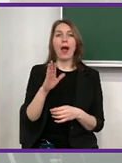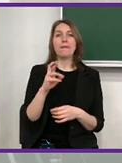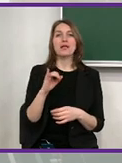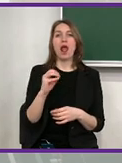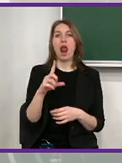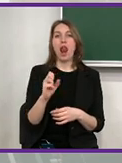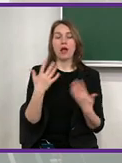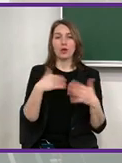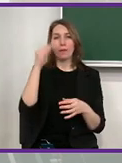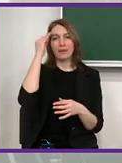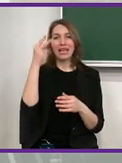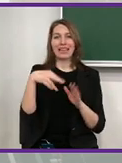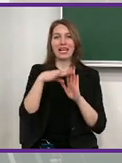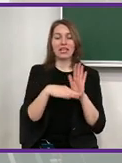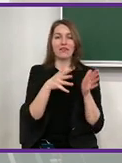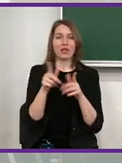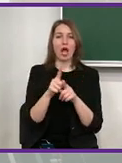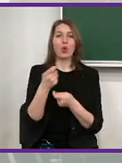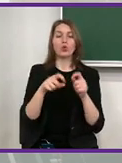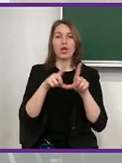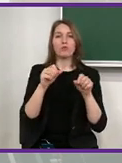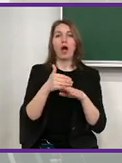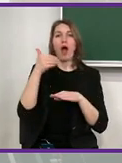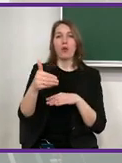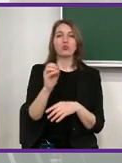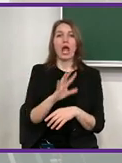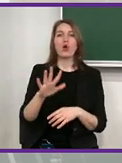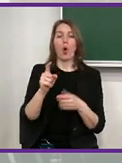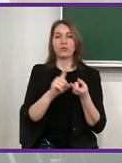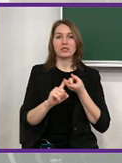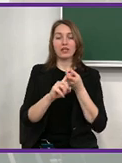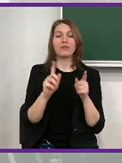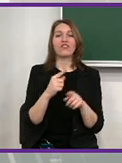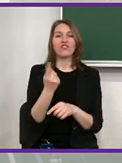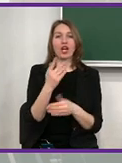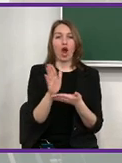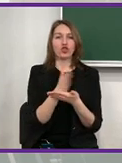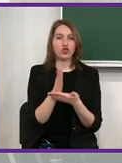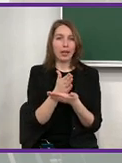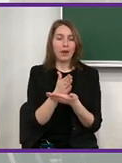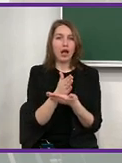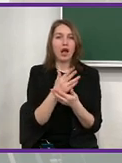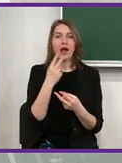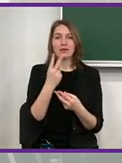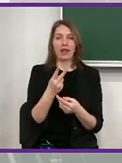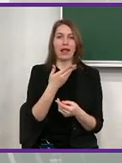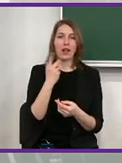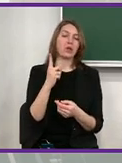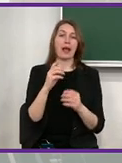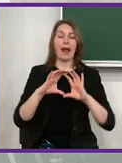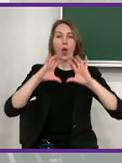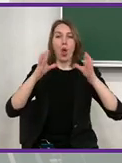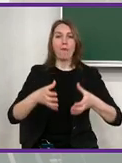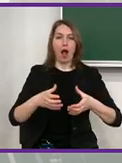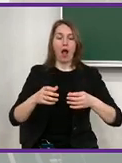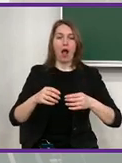working, and also construction. Gabriel already mentioned that the directive will affect companies beyond the European